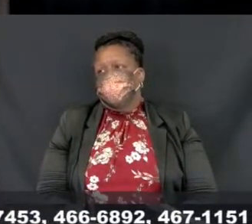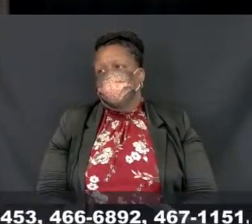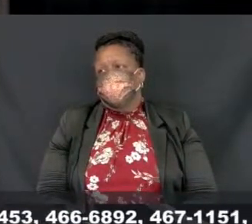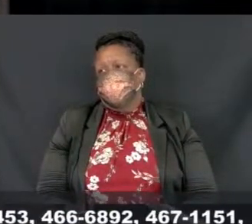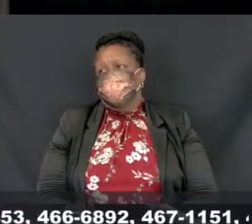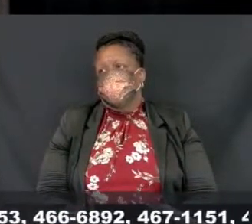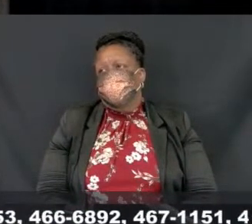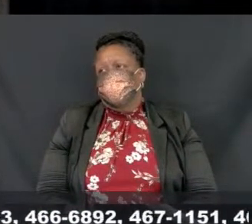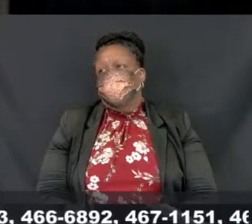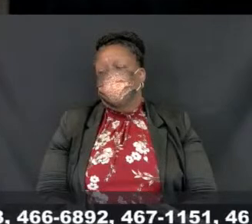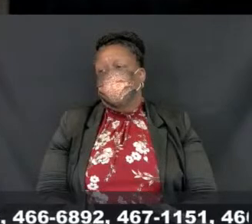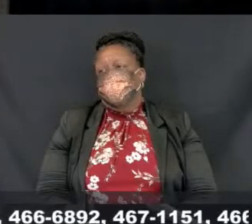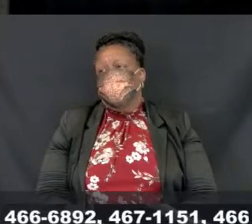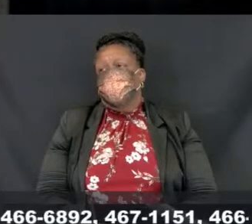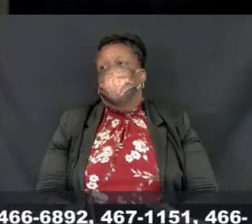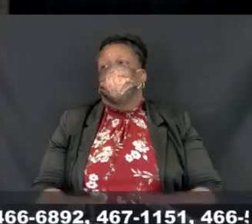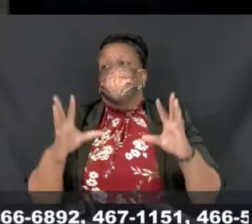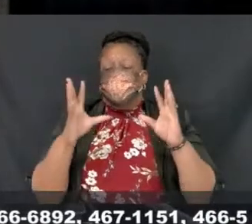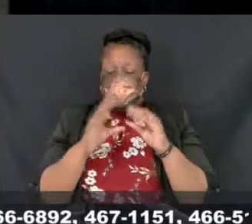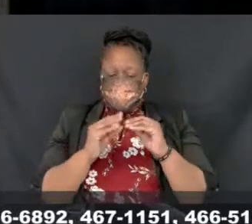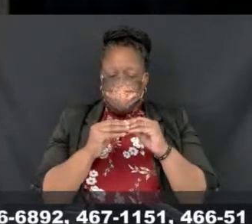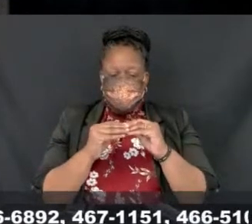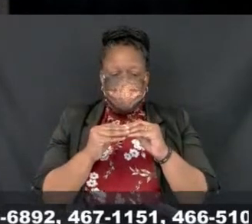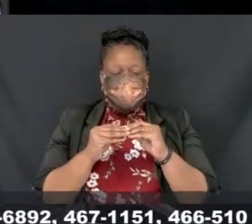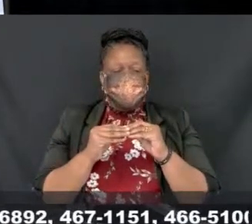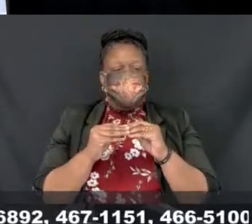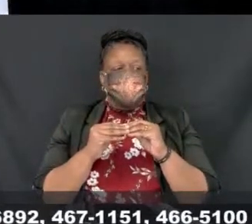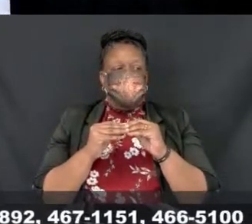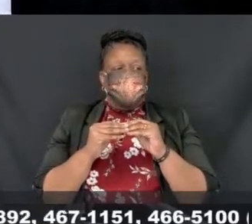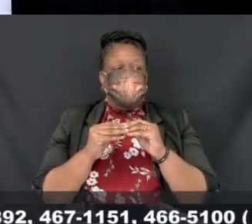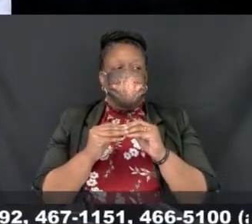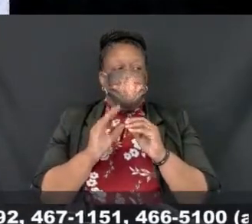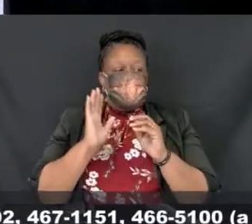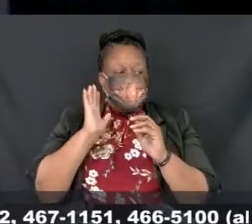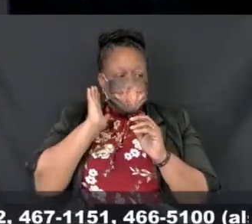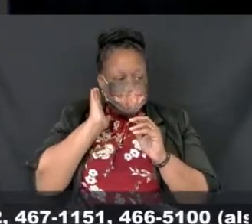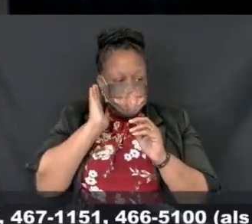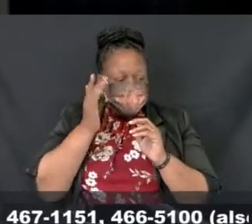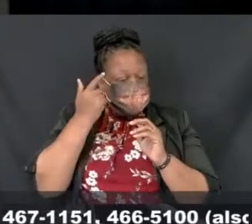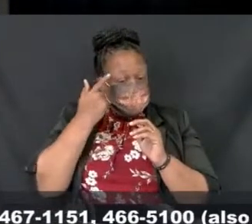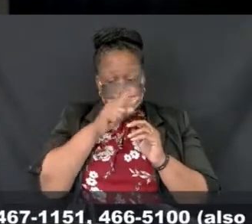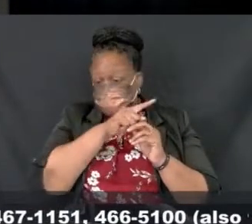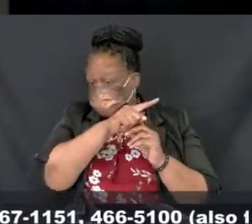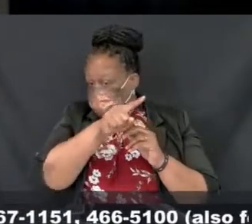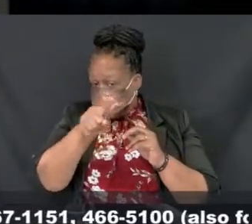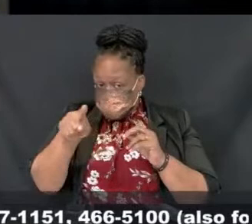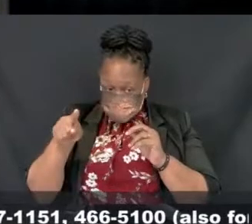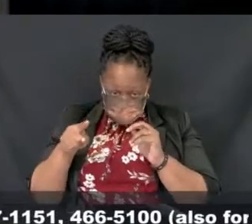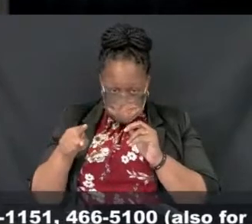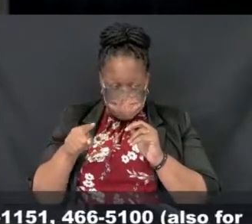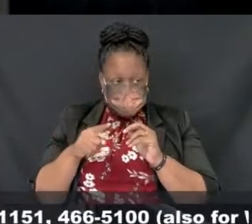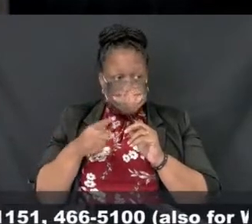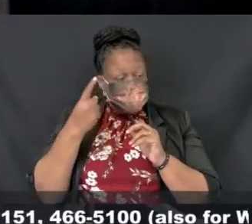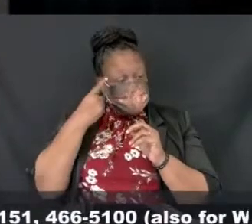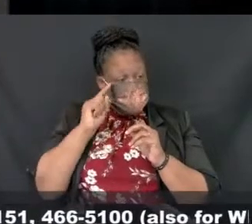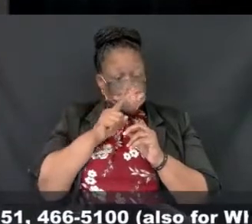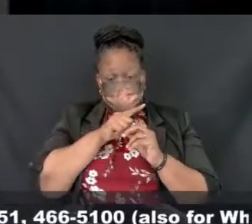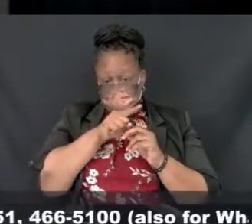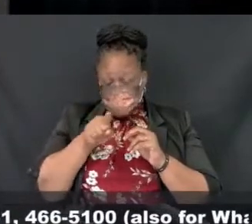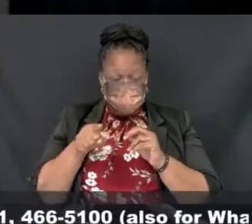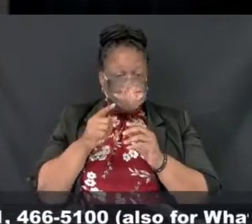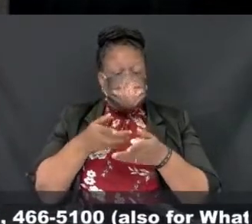these briefings were designed for you, so that you can have an avenue where you